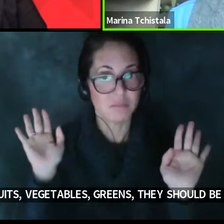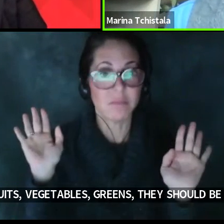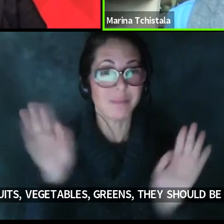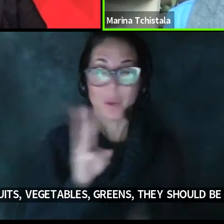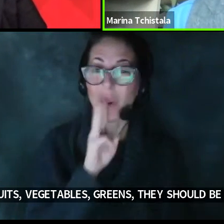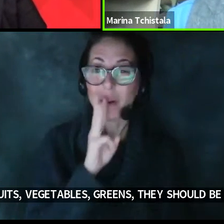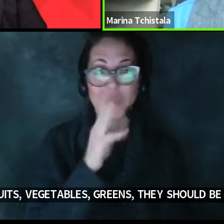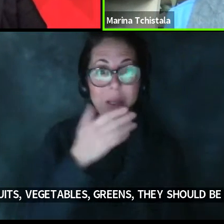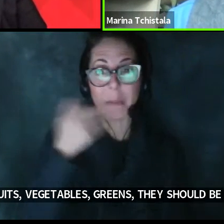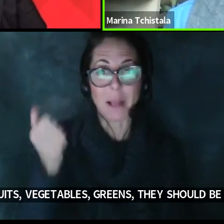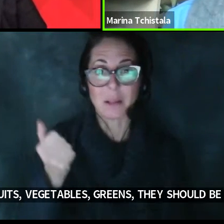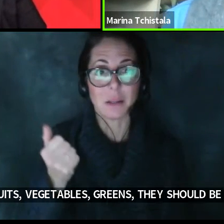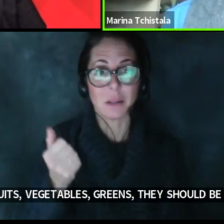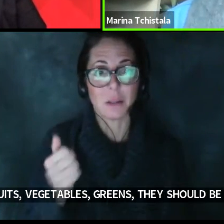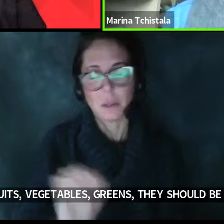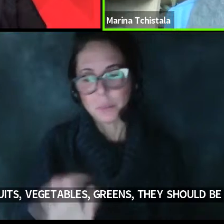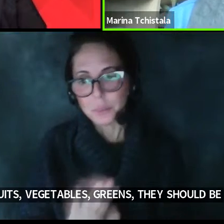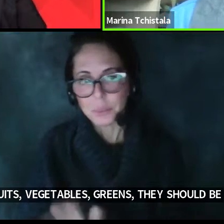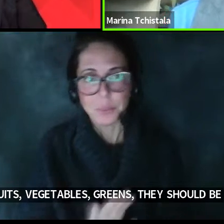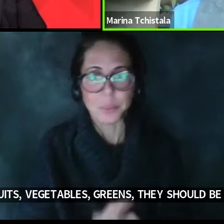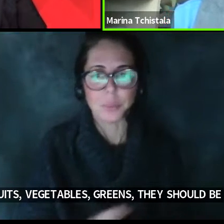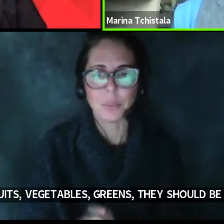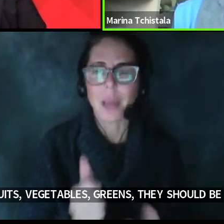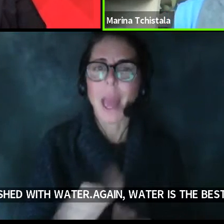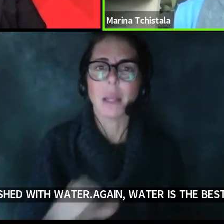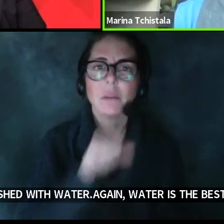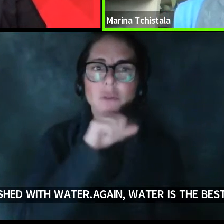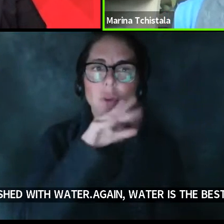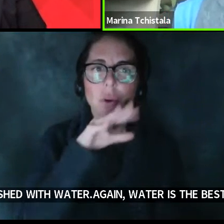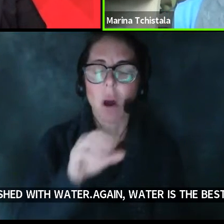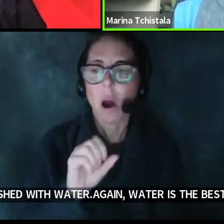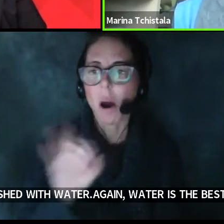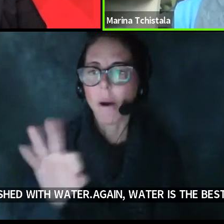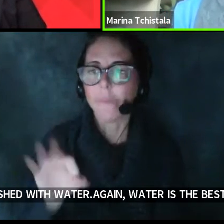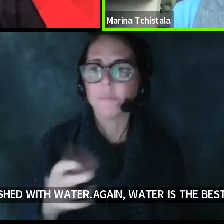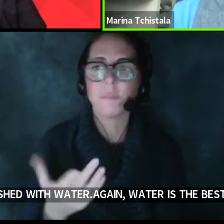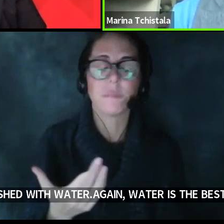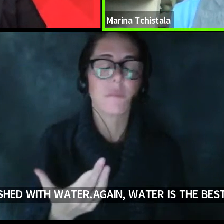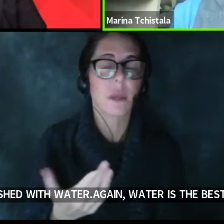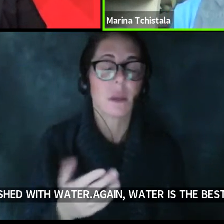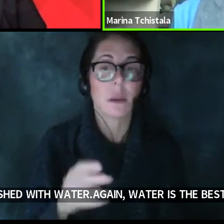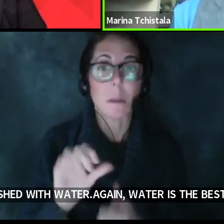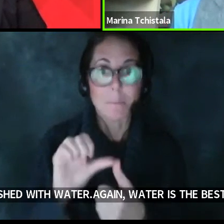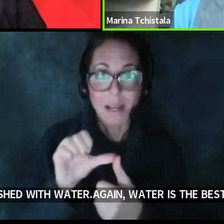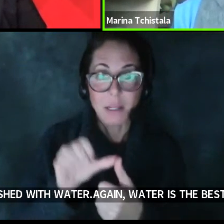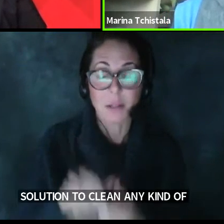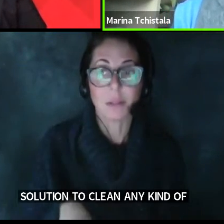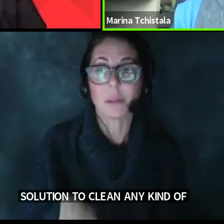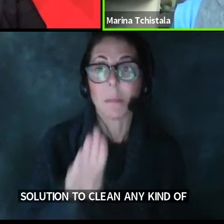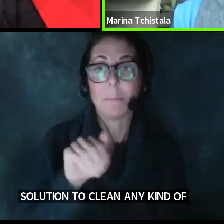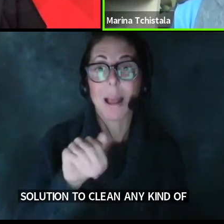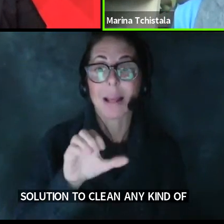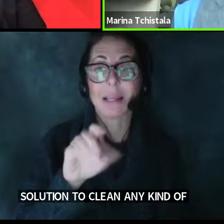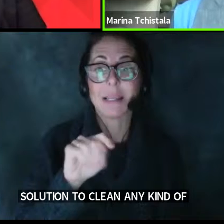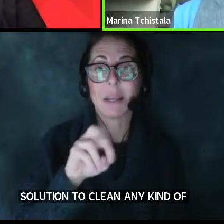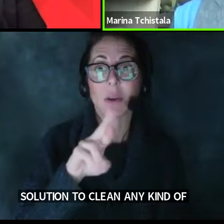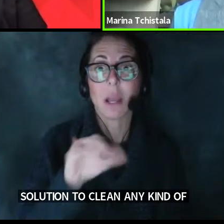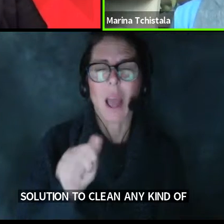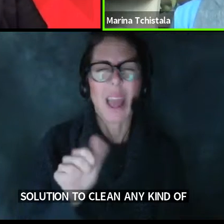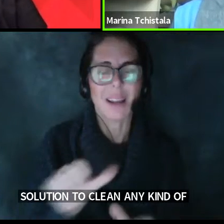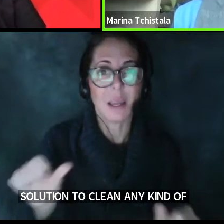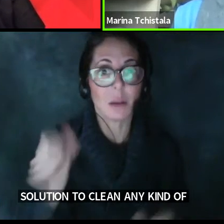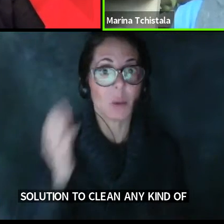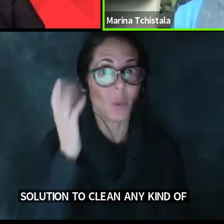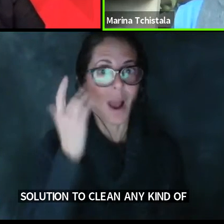solution to clean any kind of dirt, bacteria, even virus, because we're washing our hands, right?